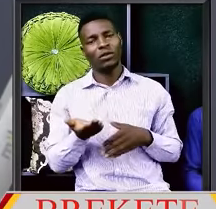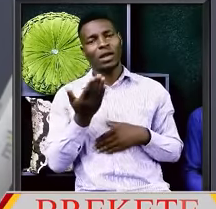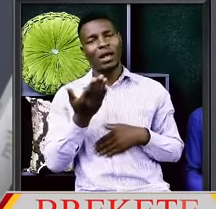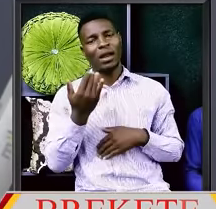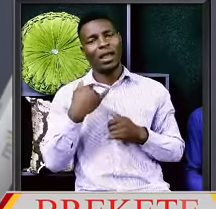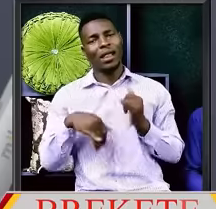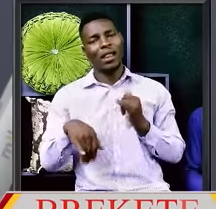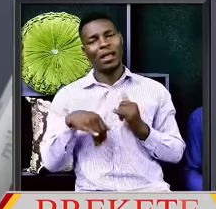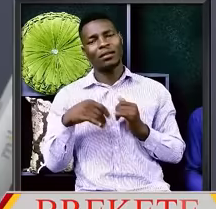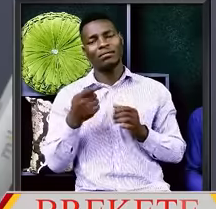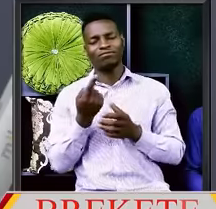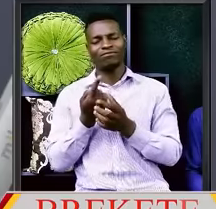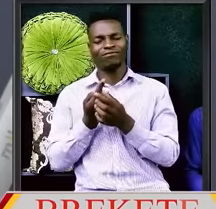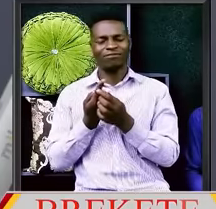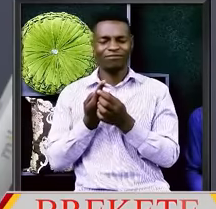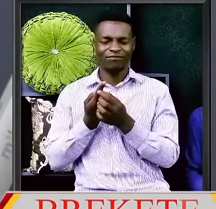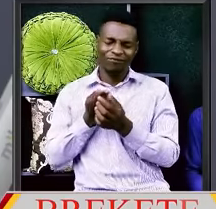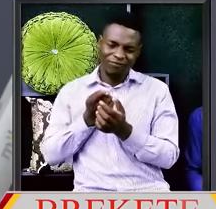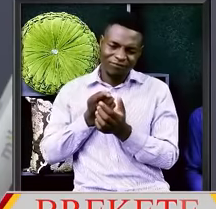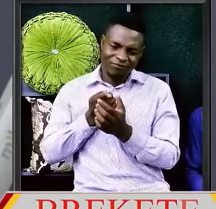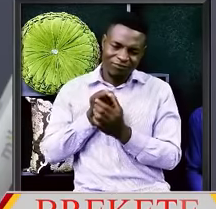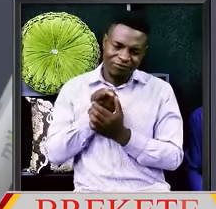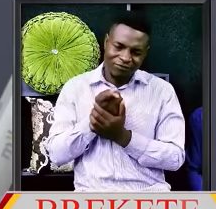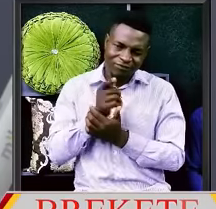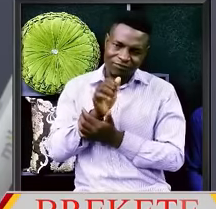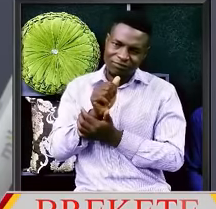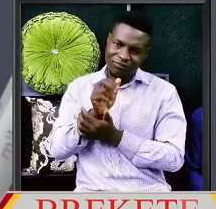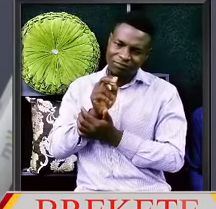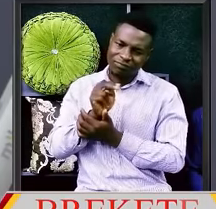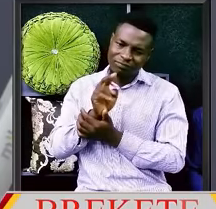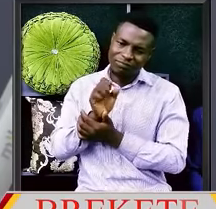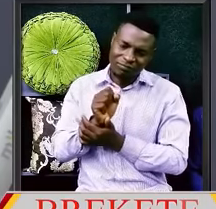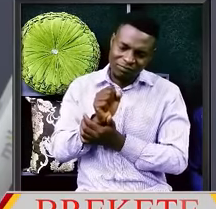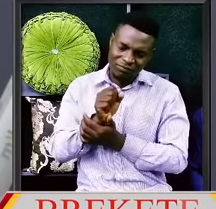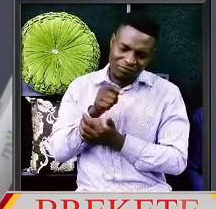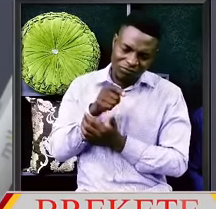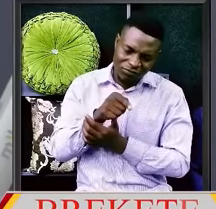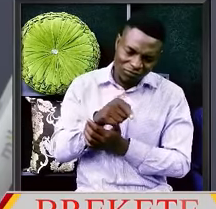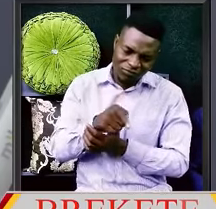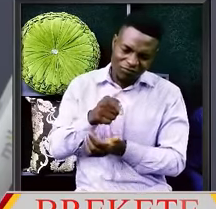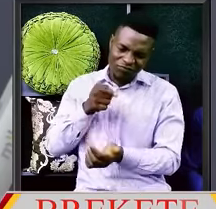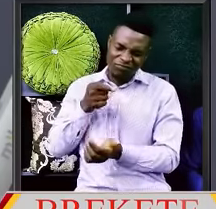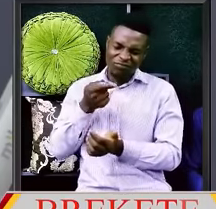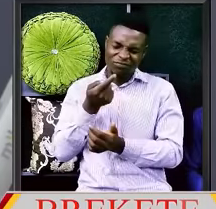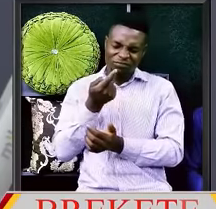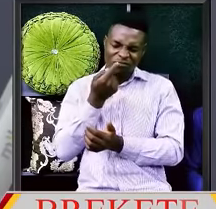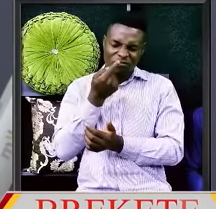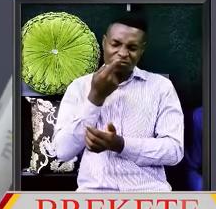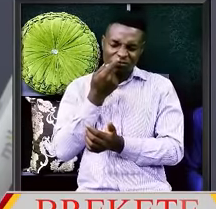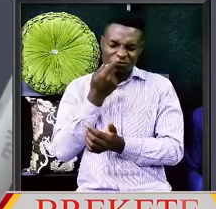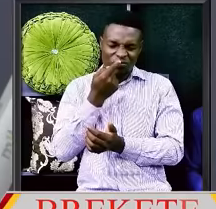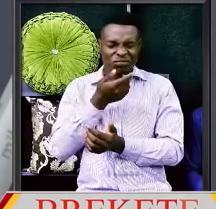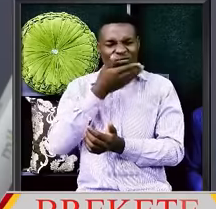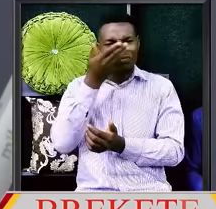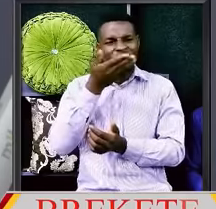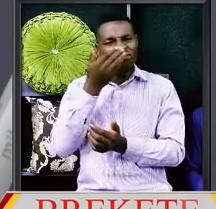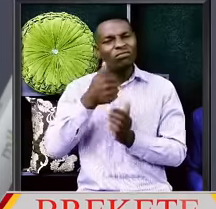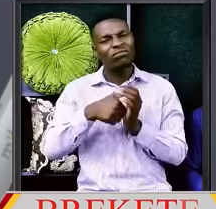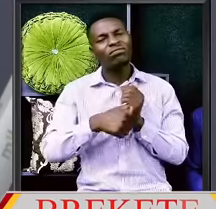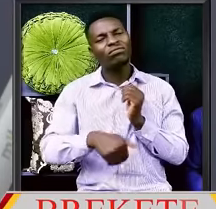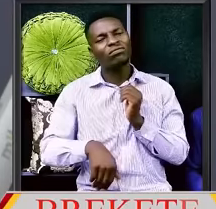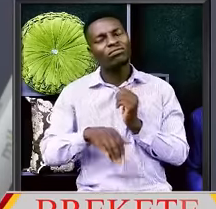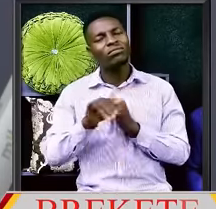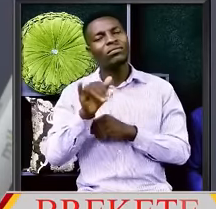is, chuck him into your anus, small, not inside too much. If you smell him, small shit go smell for your nose. Now,